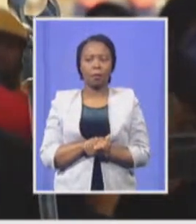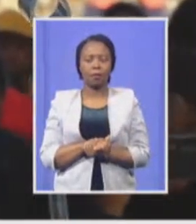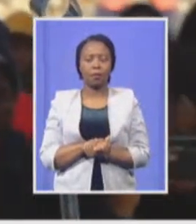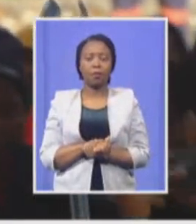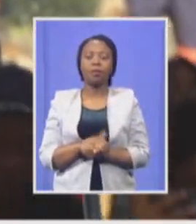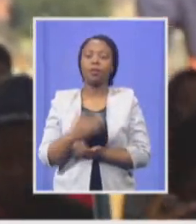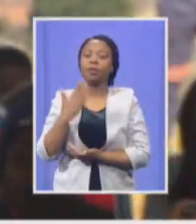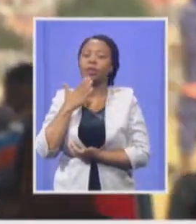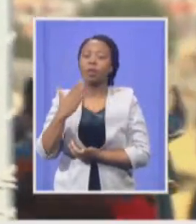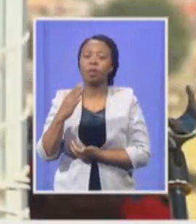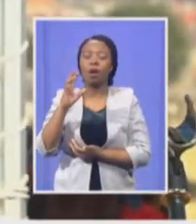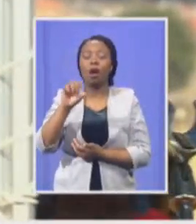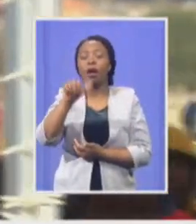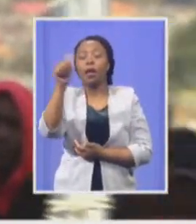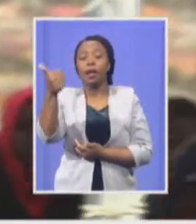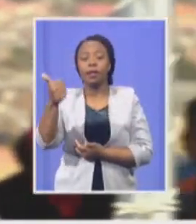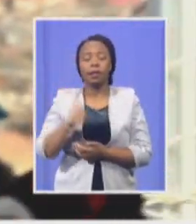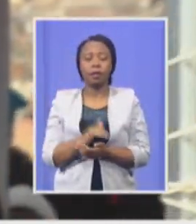Siaboma, Orlando Layo.